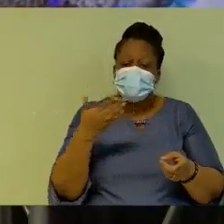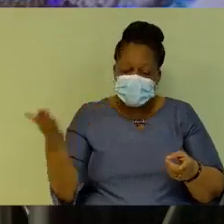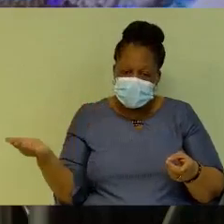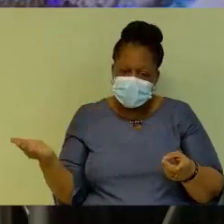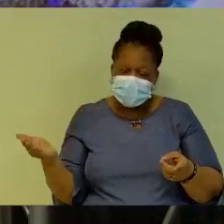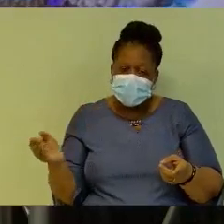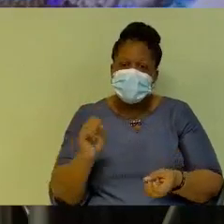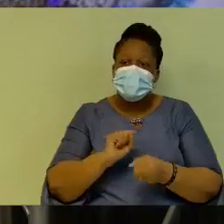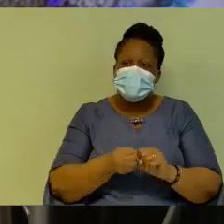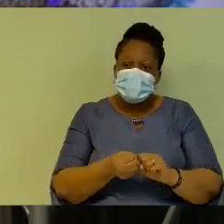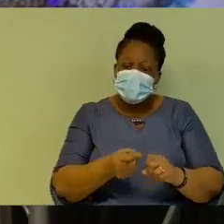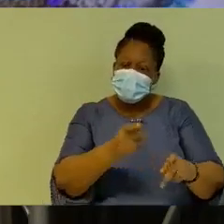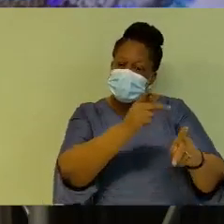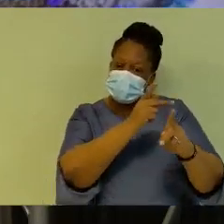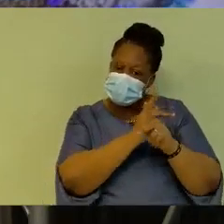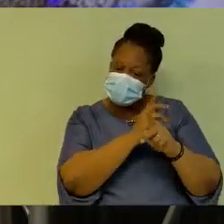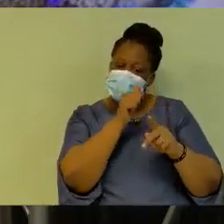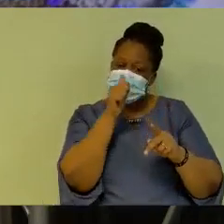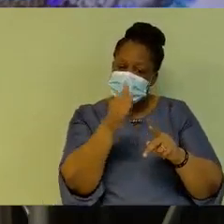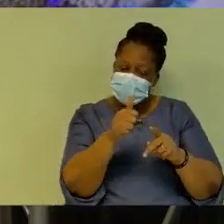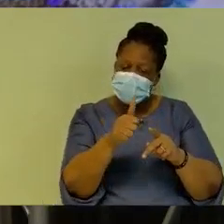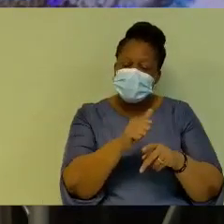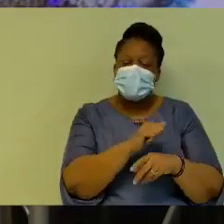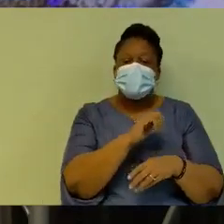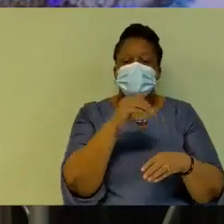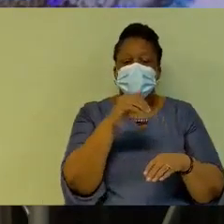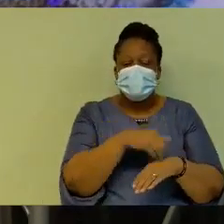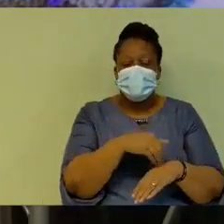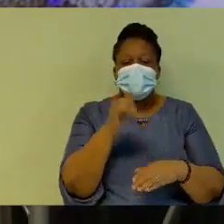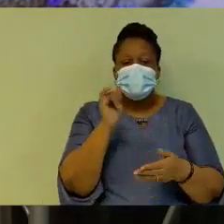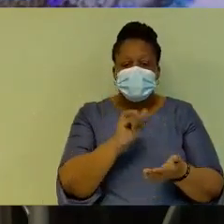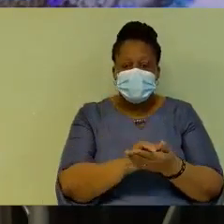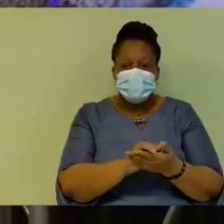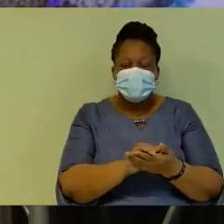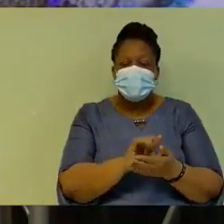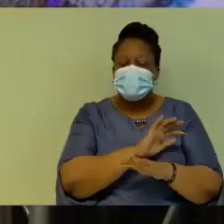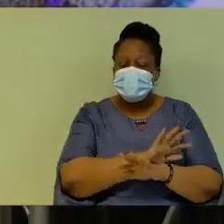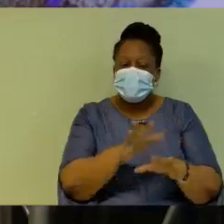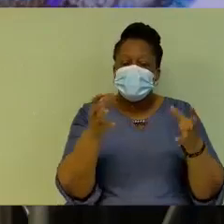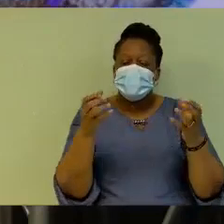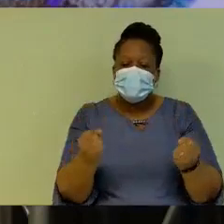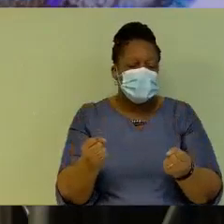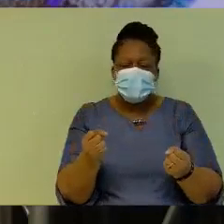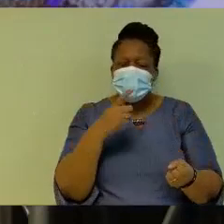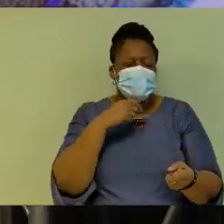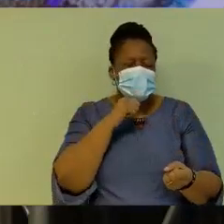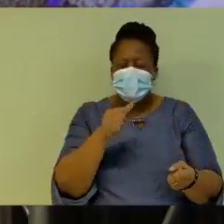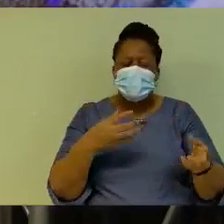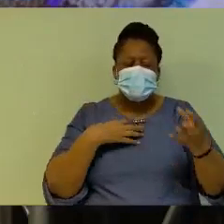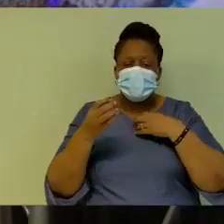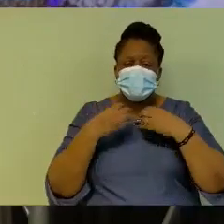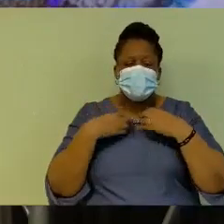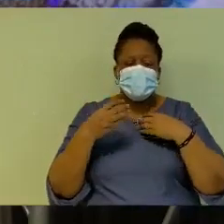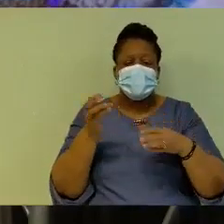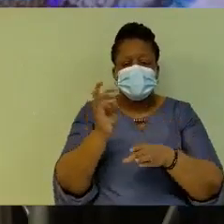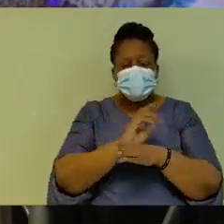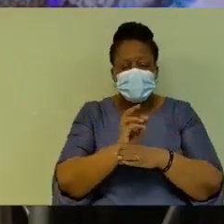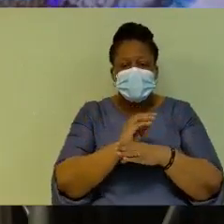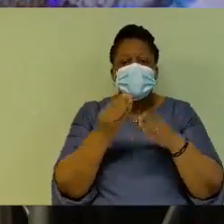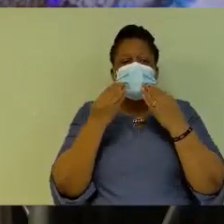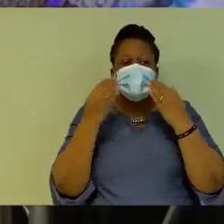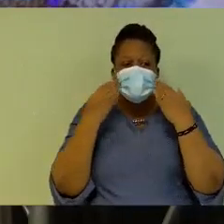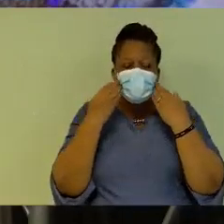against that, and to do all that you can to prevent yourselves becoming victims. So we are not complaining about the wearing of masks. We are